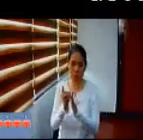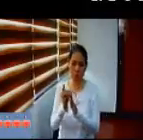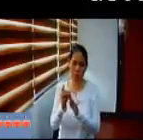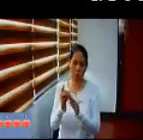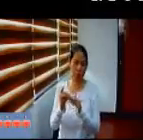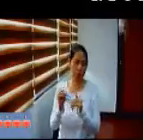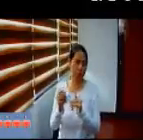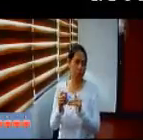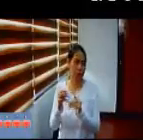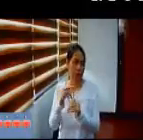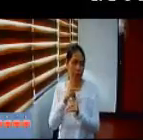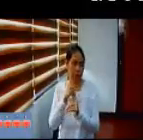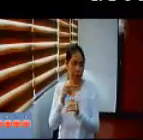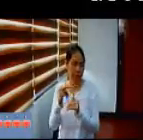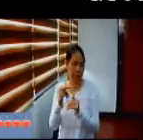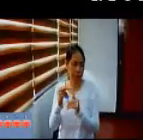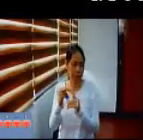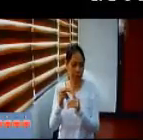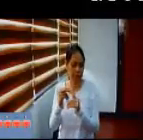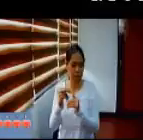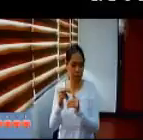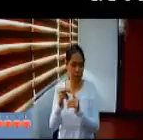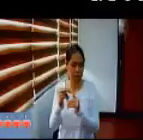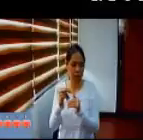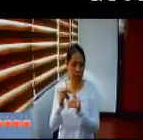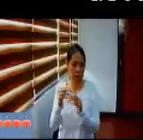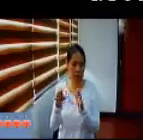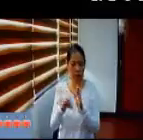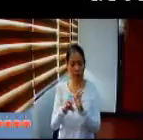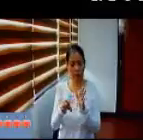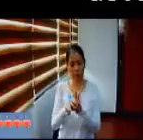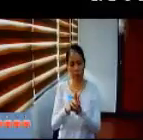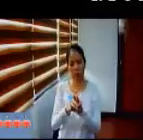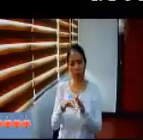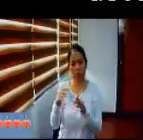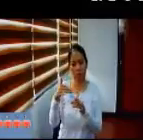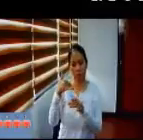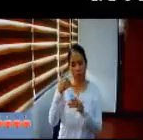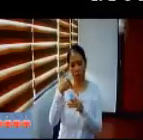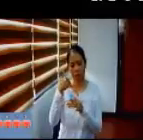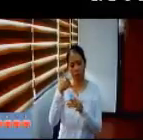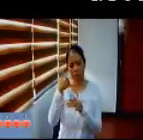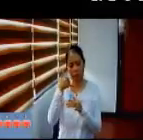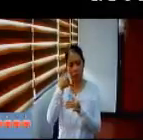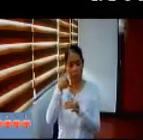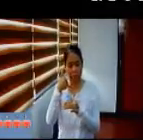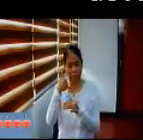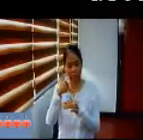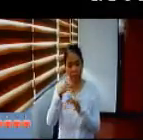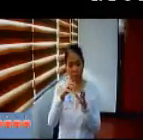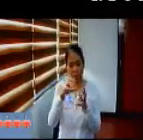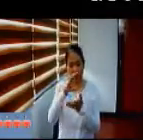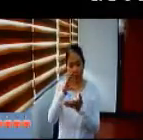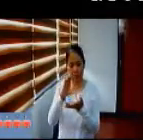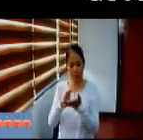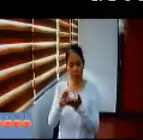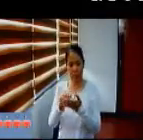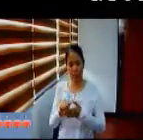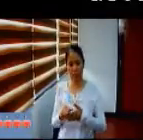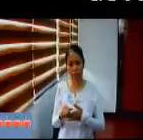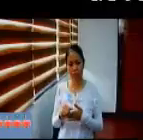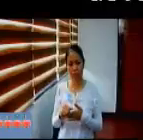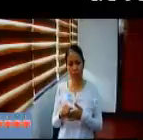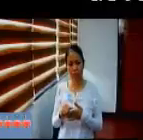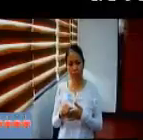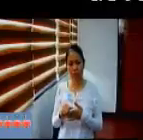Unlike your call centers or multinationals or foreign corporations or your FDIs. So